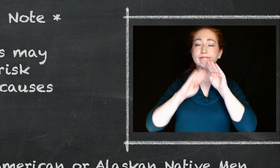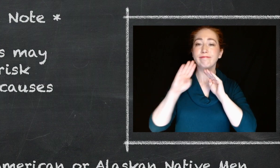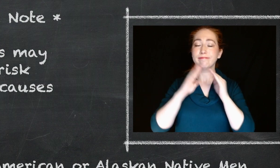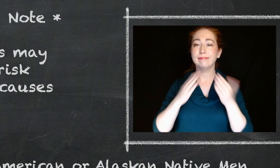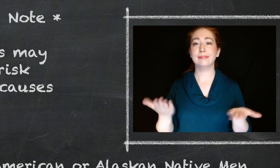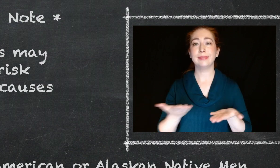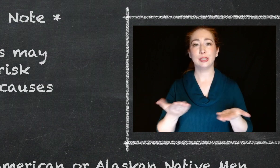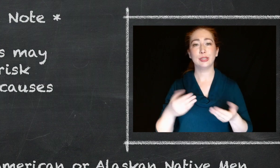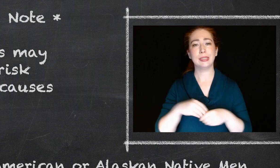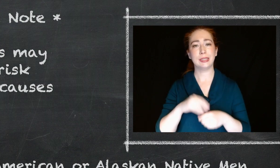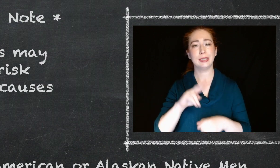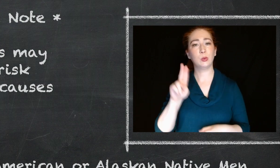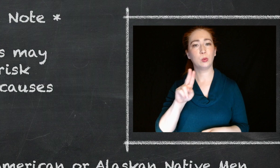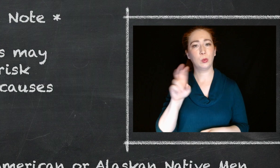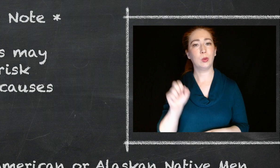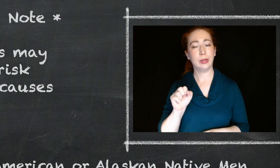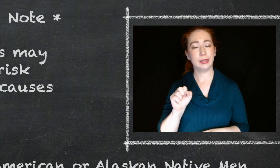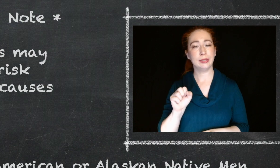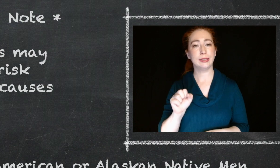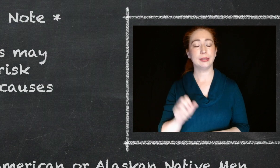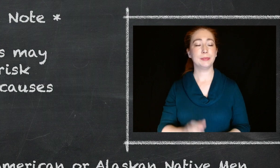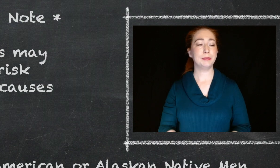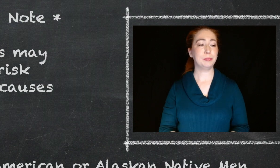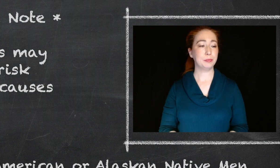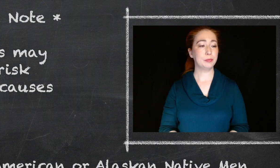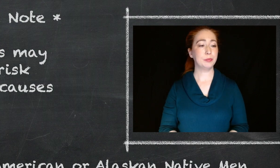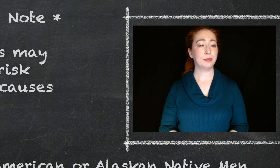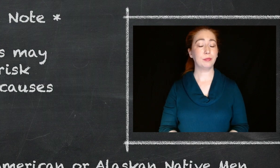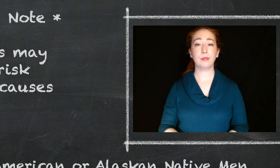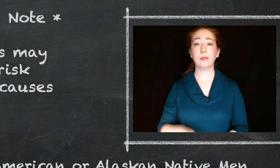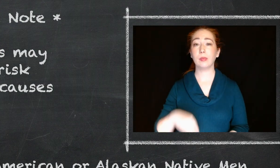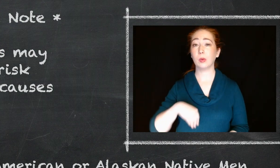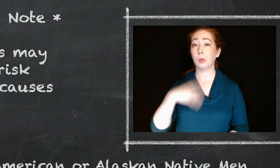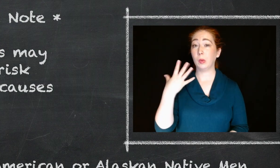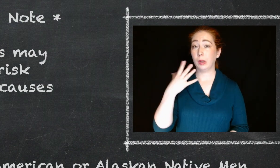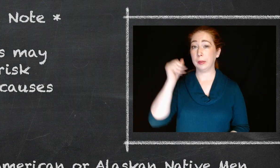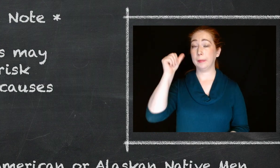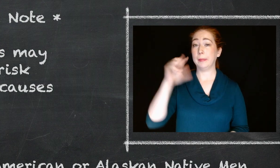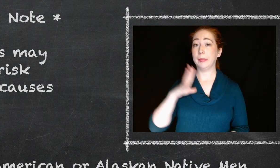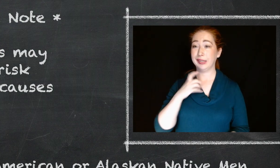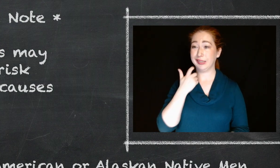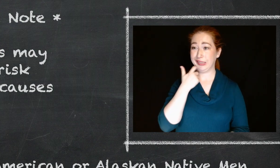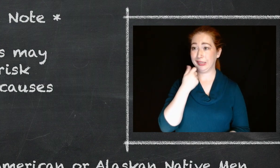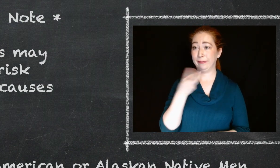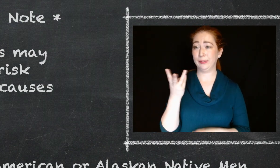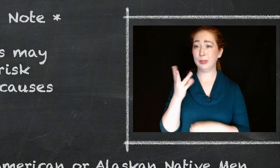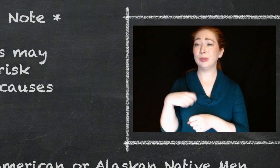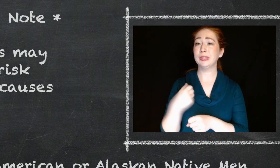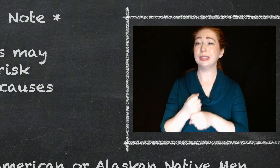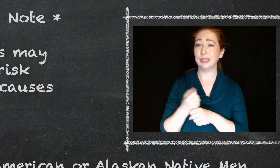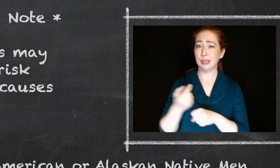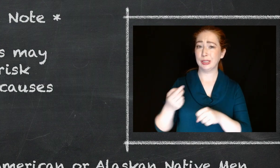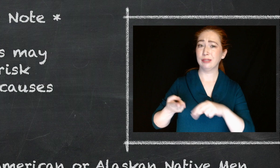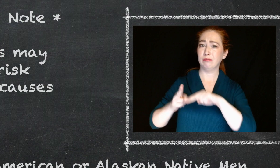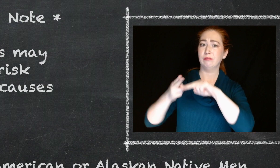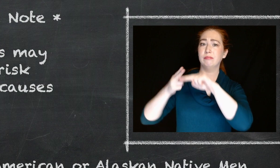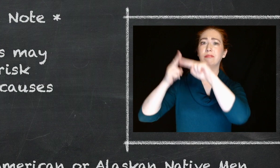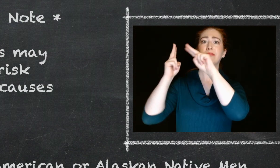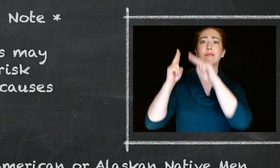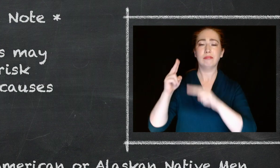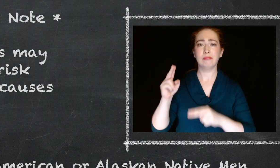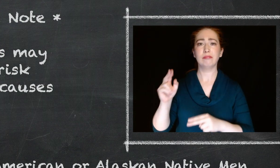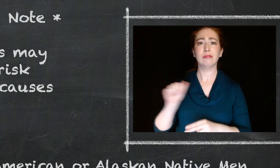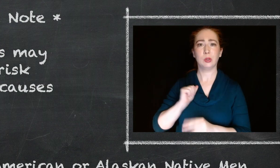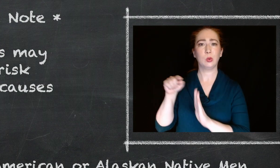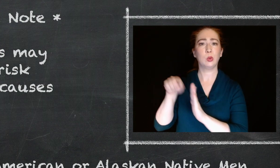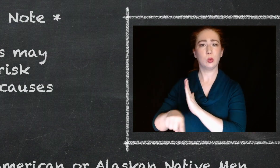American men are largely related to a combination of social and economic inequalities, rural and healthcare